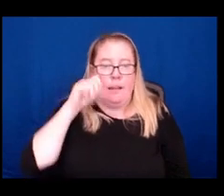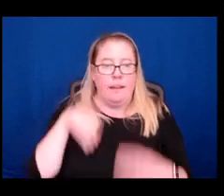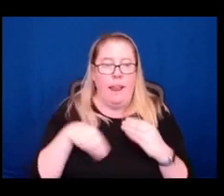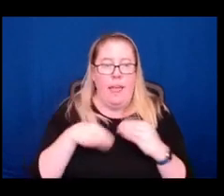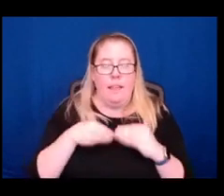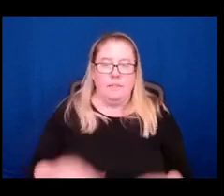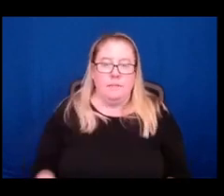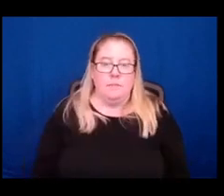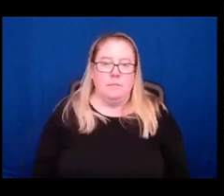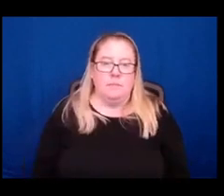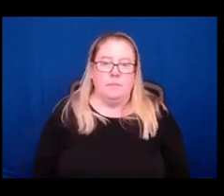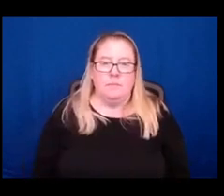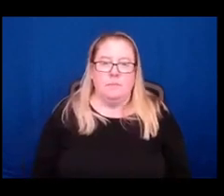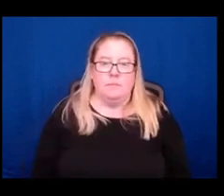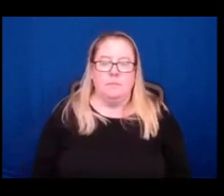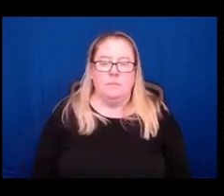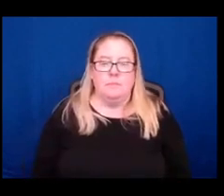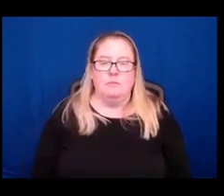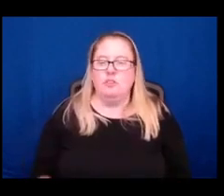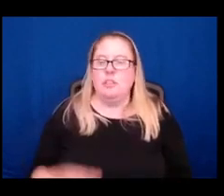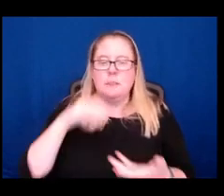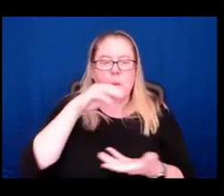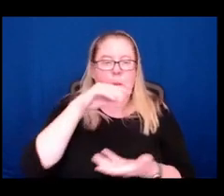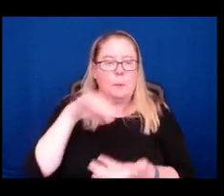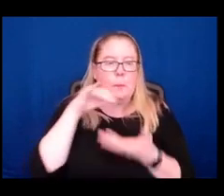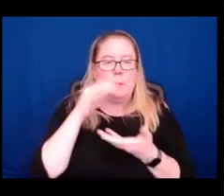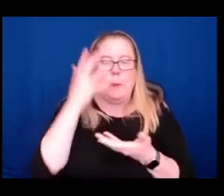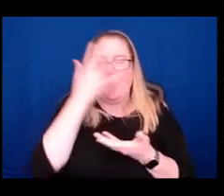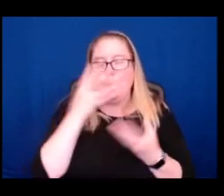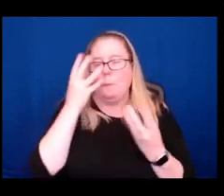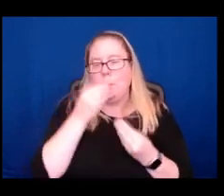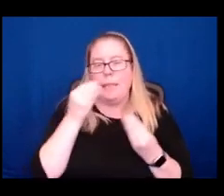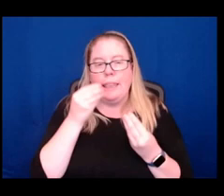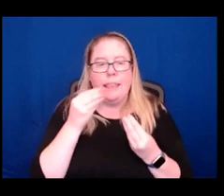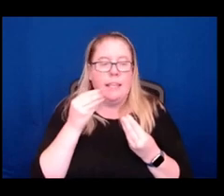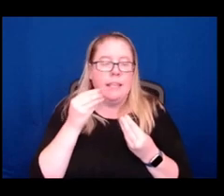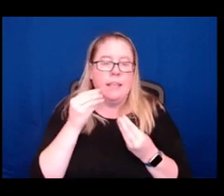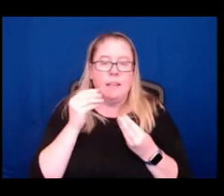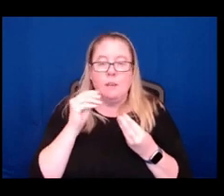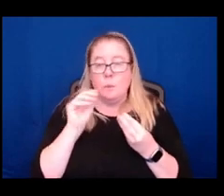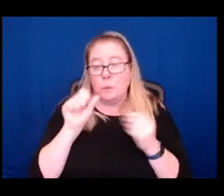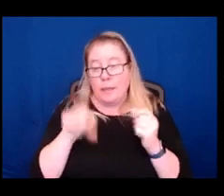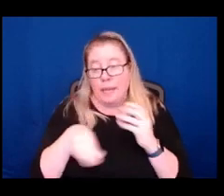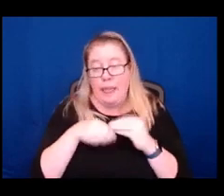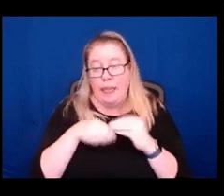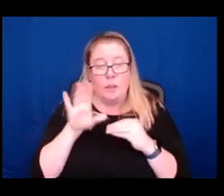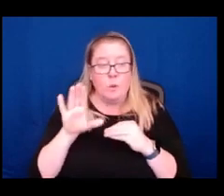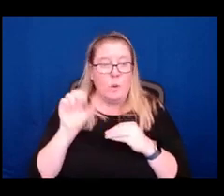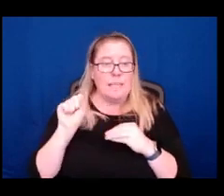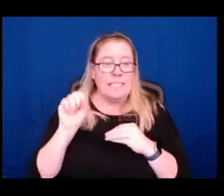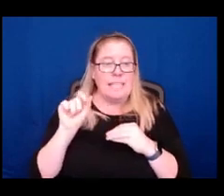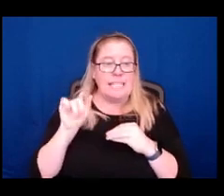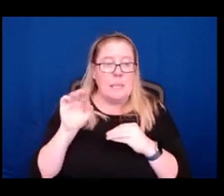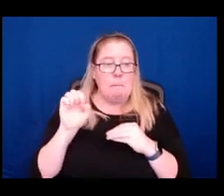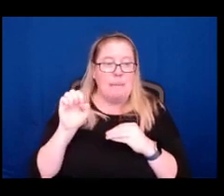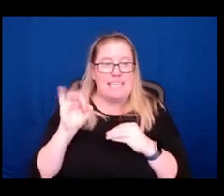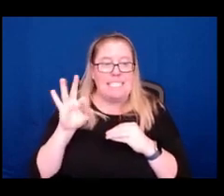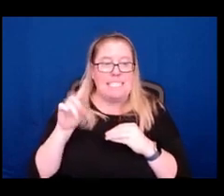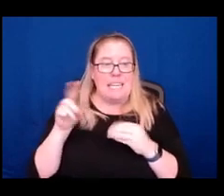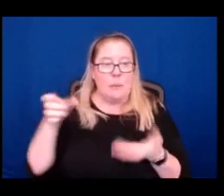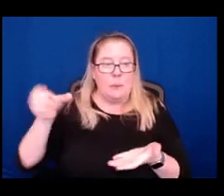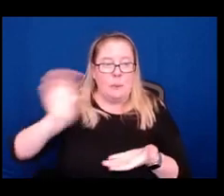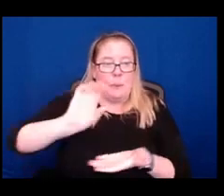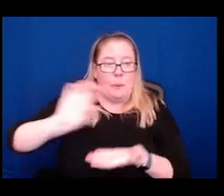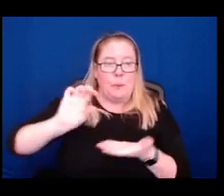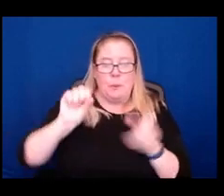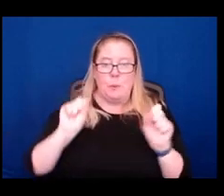just to top it off and make it look pretty. You can put a little bit of your sesame seed on top of it just to make